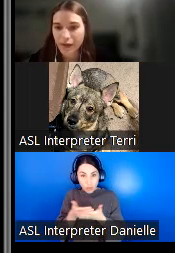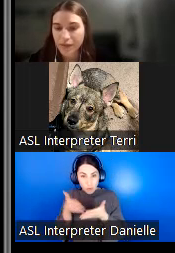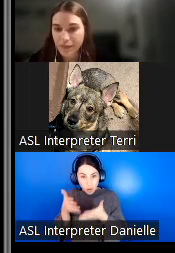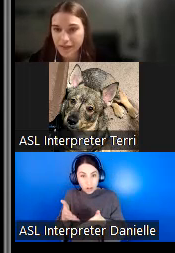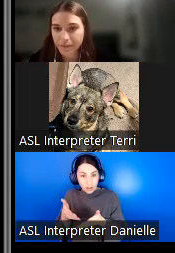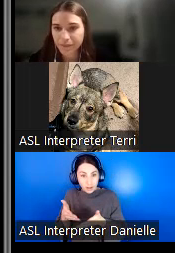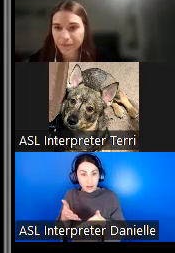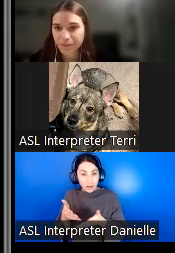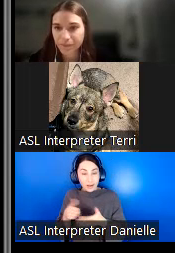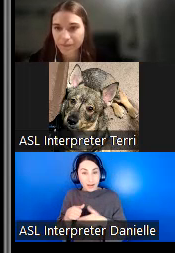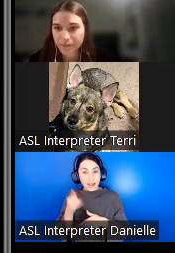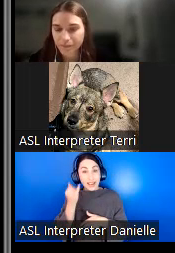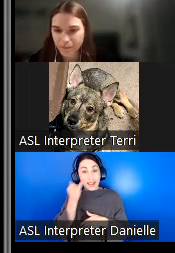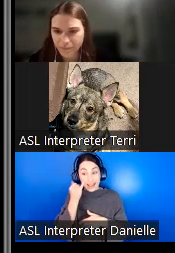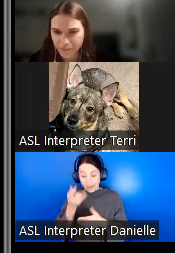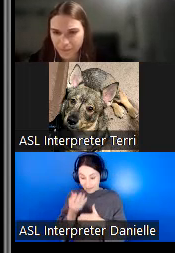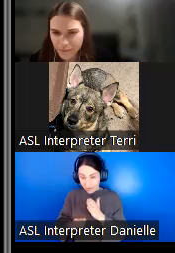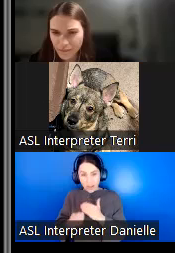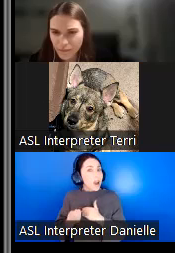thought any money was missing.